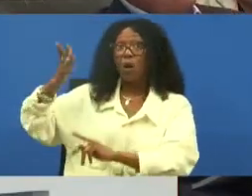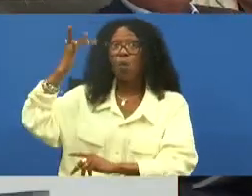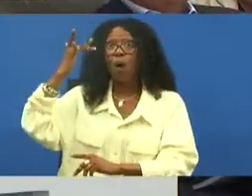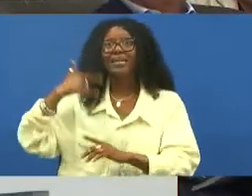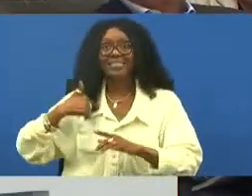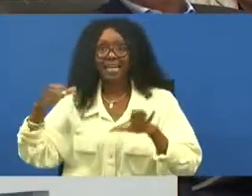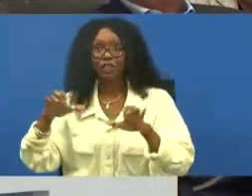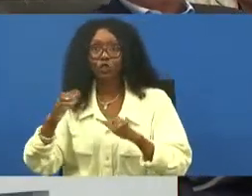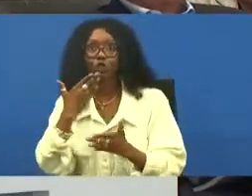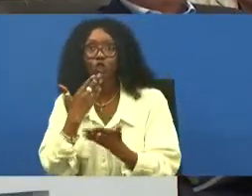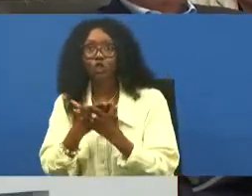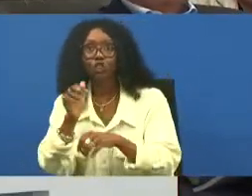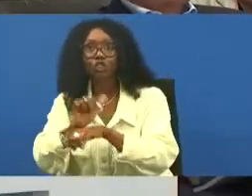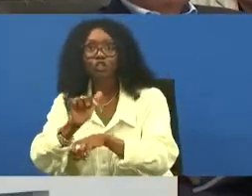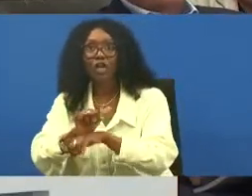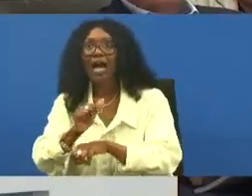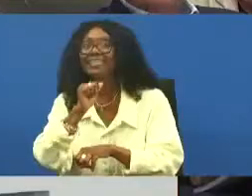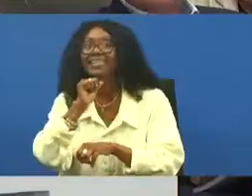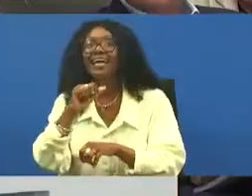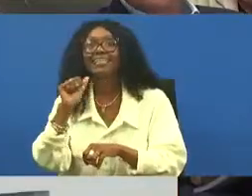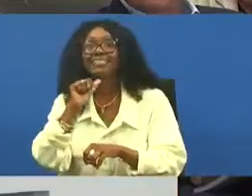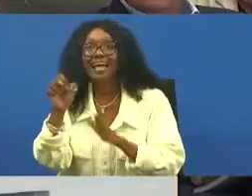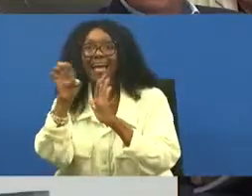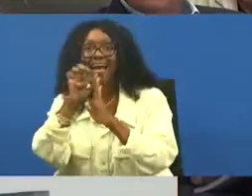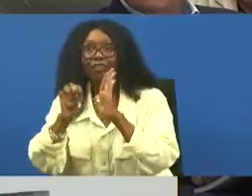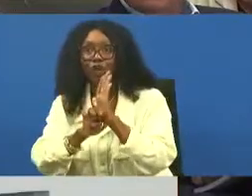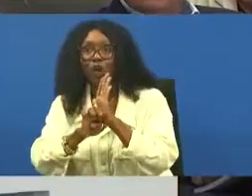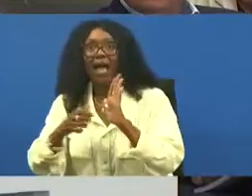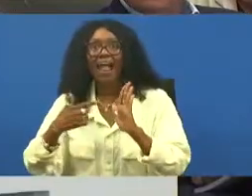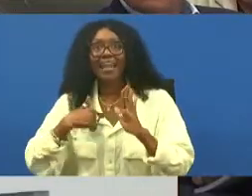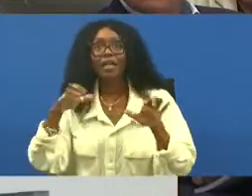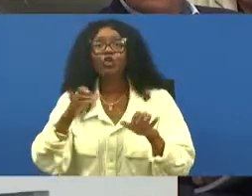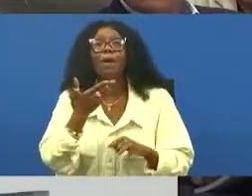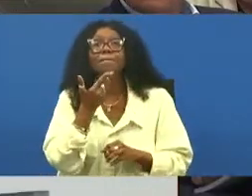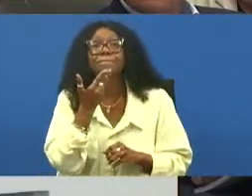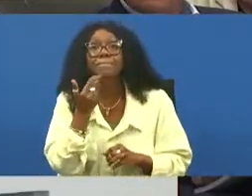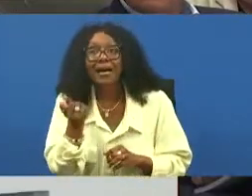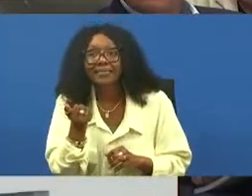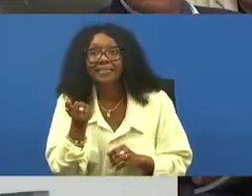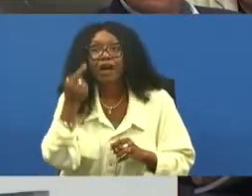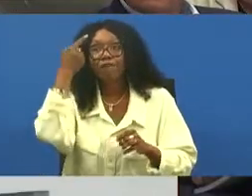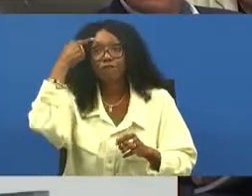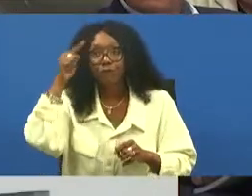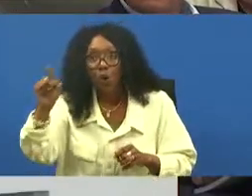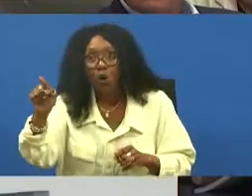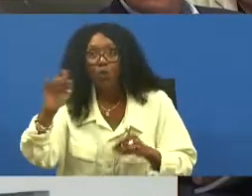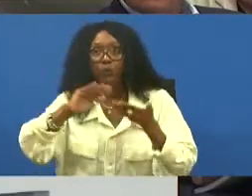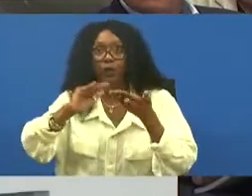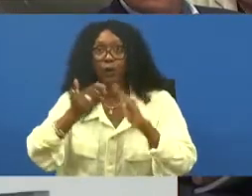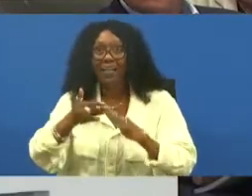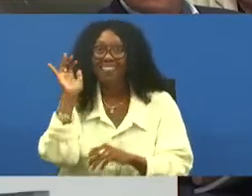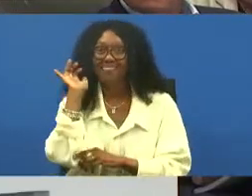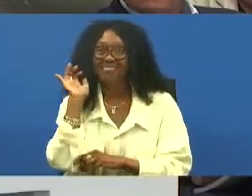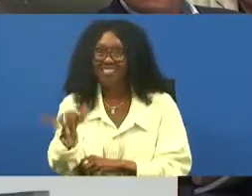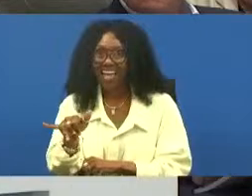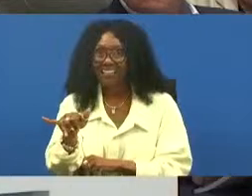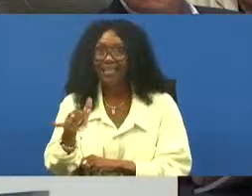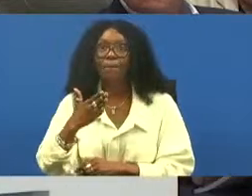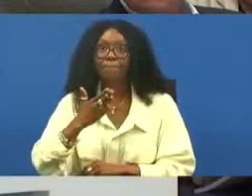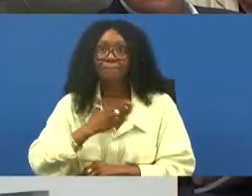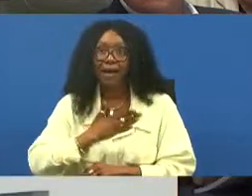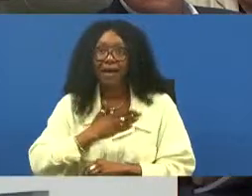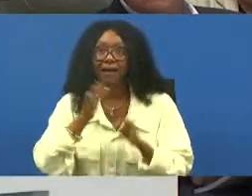good job, and it's not ethical, and I try to do what's in the best interest of the community. That is my